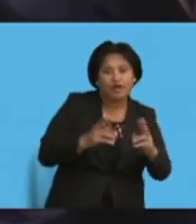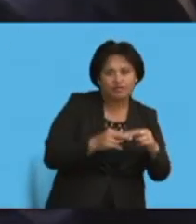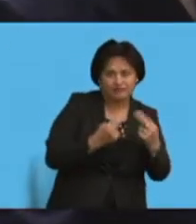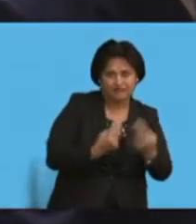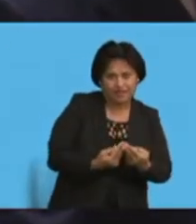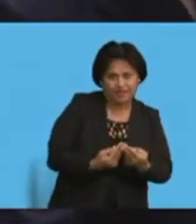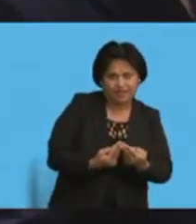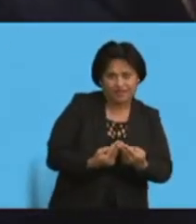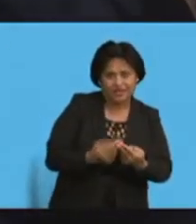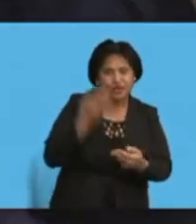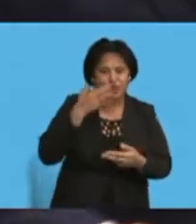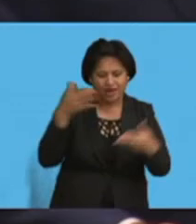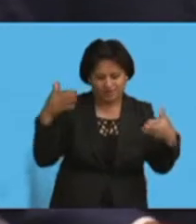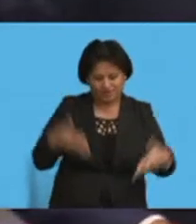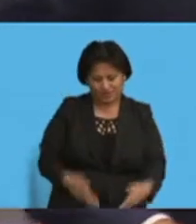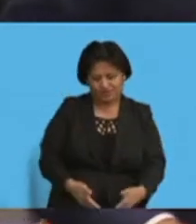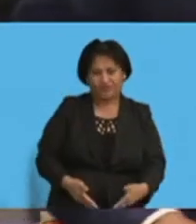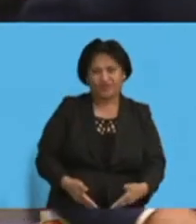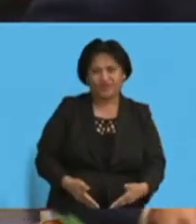with the birth of a child.